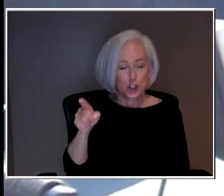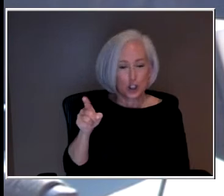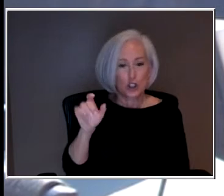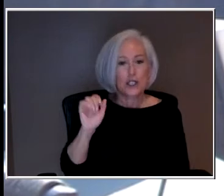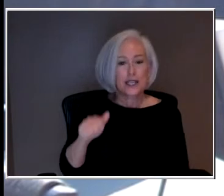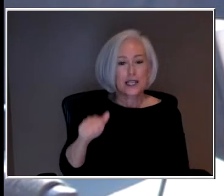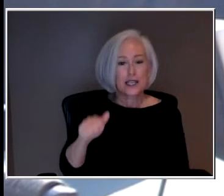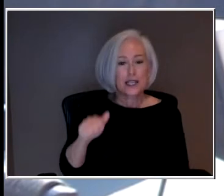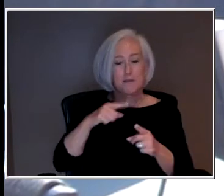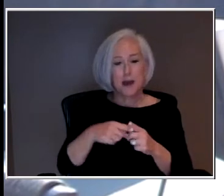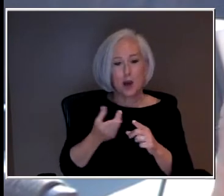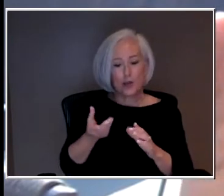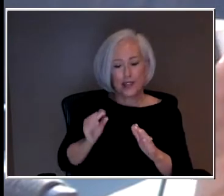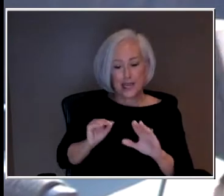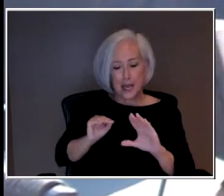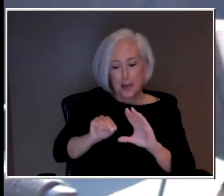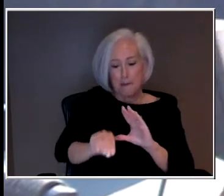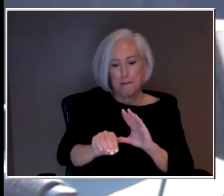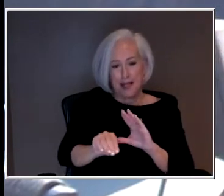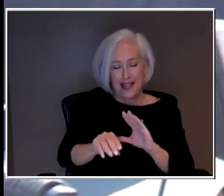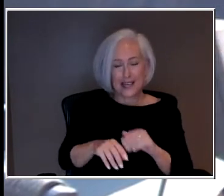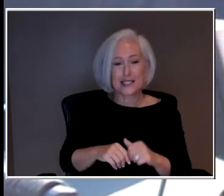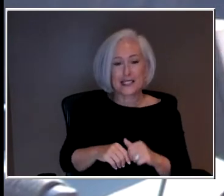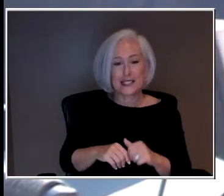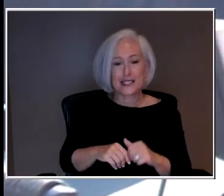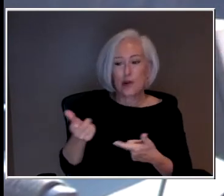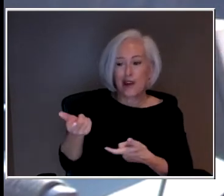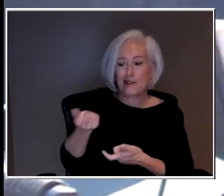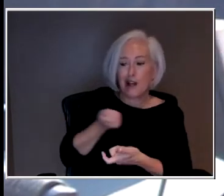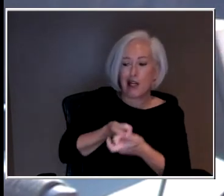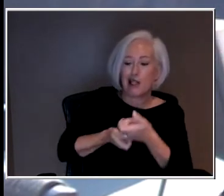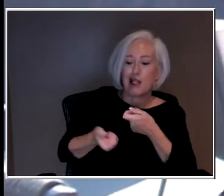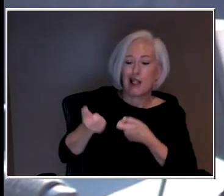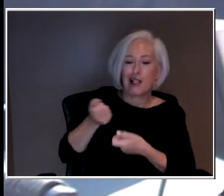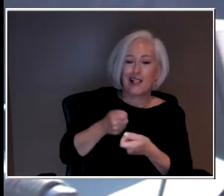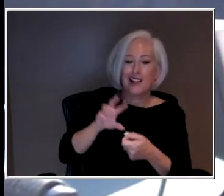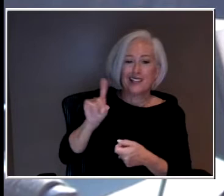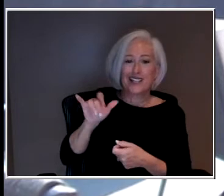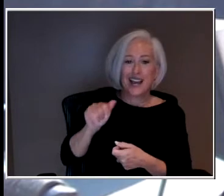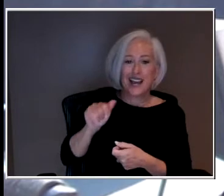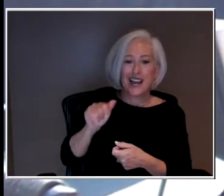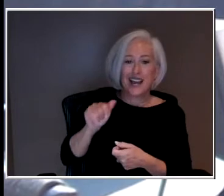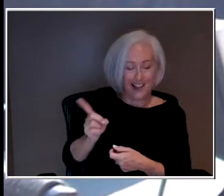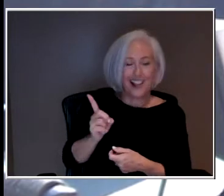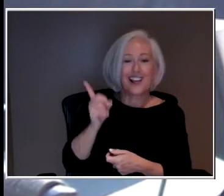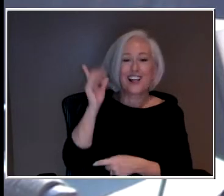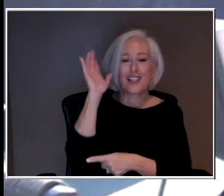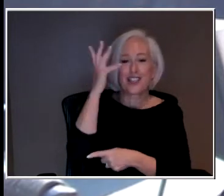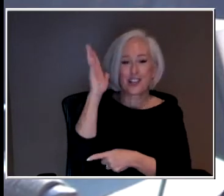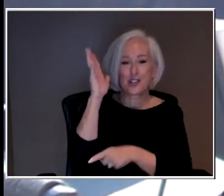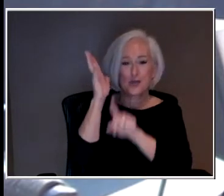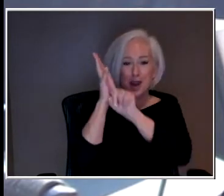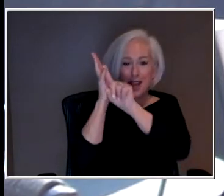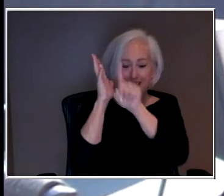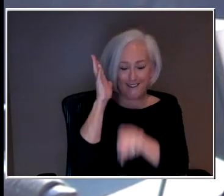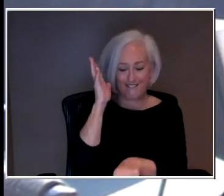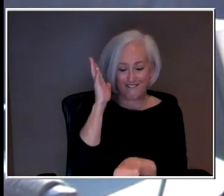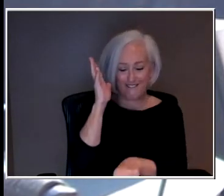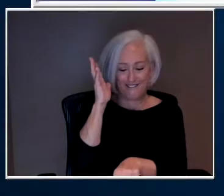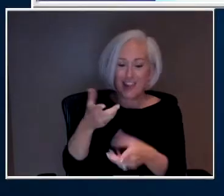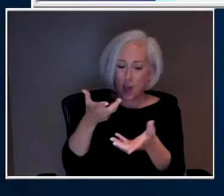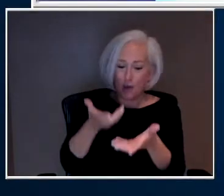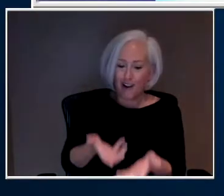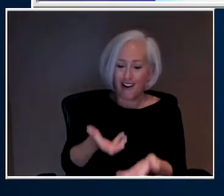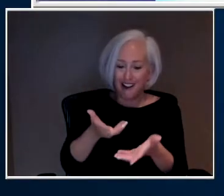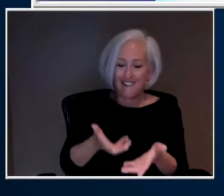it. Now, we have to kind of rein her in a little bit because, those tree branches were pretty heavy with this last storm. So that would hurt almost anyone's back.